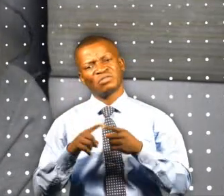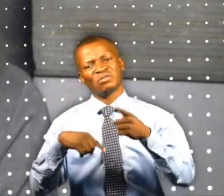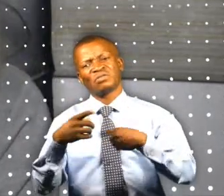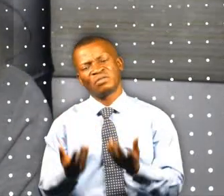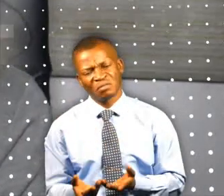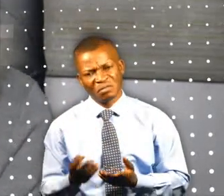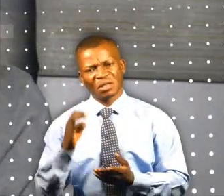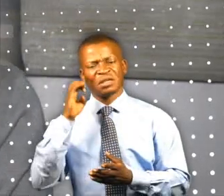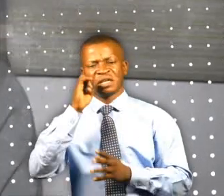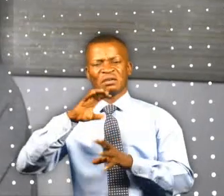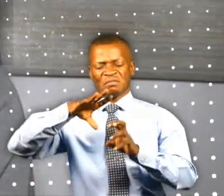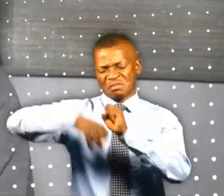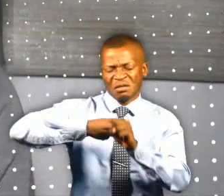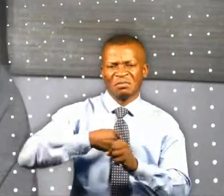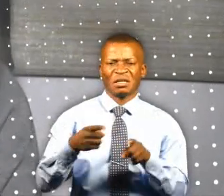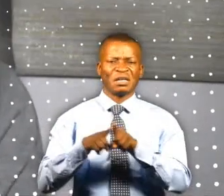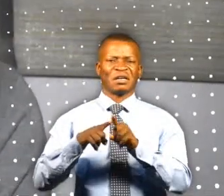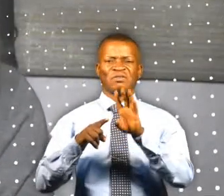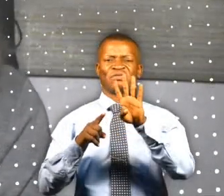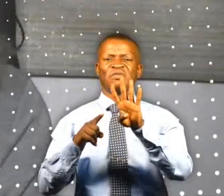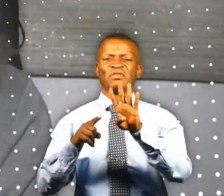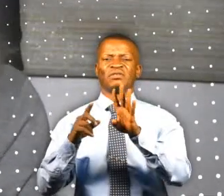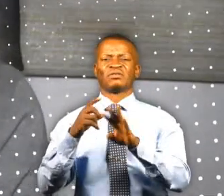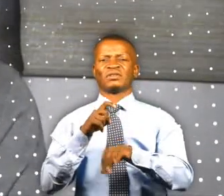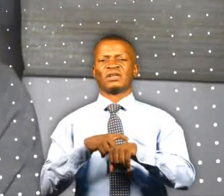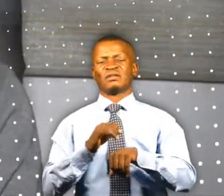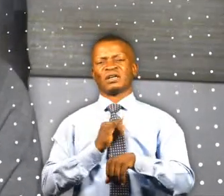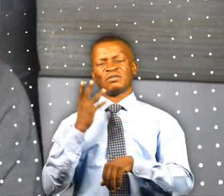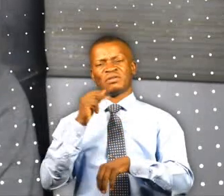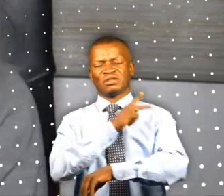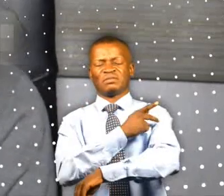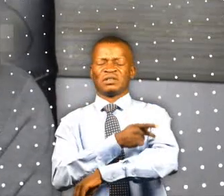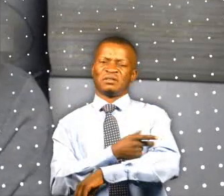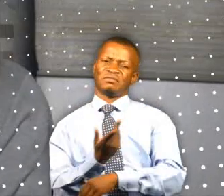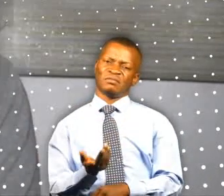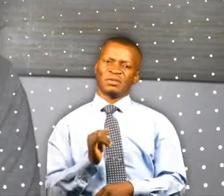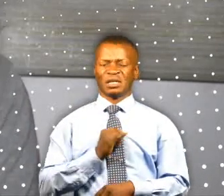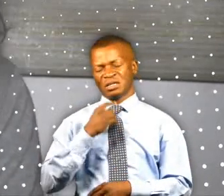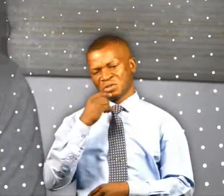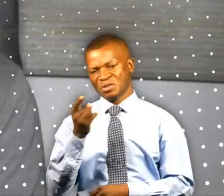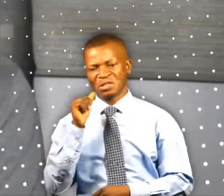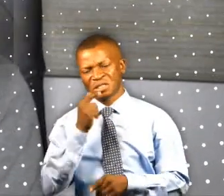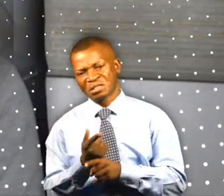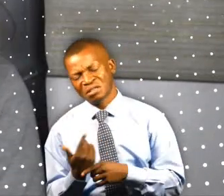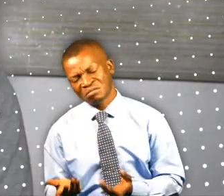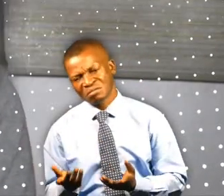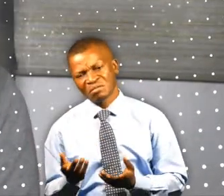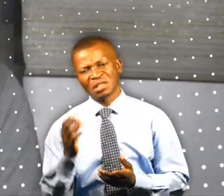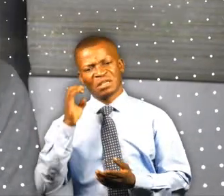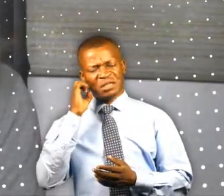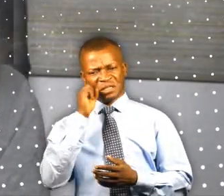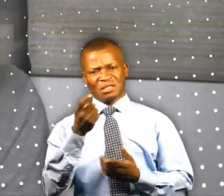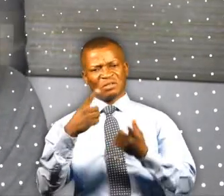go. He raped me like 4 times. So I was pregnant. I told the sister.